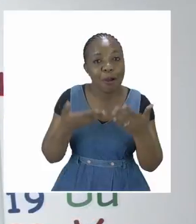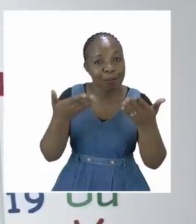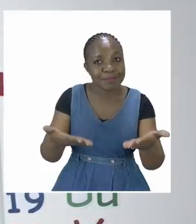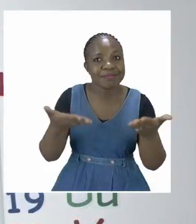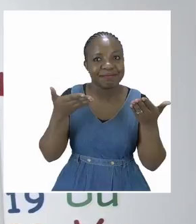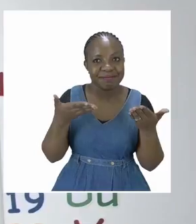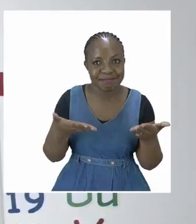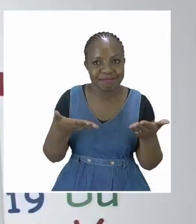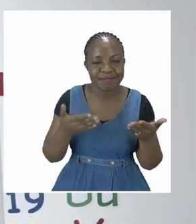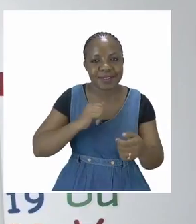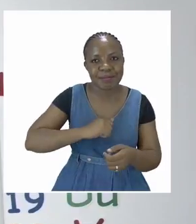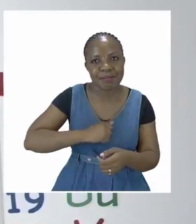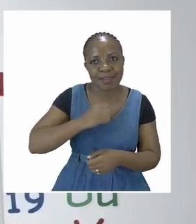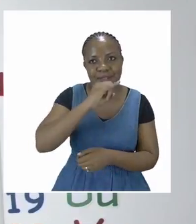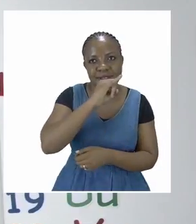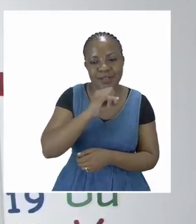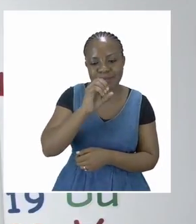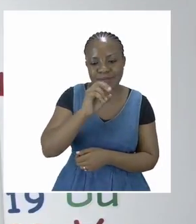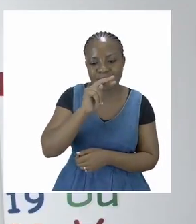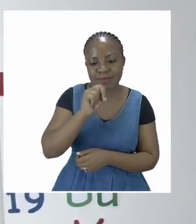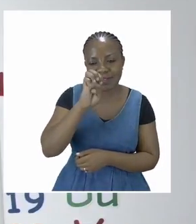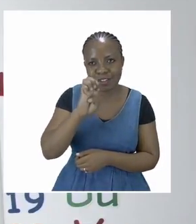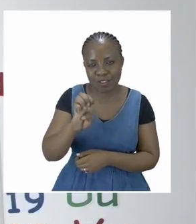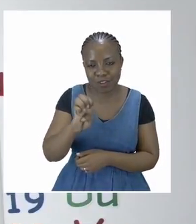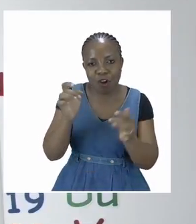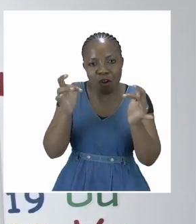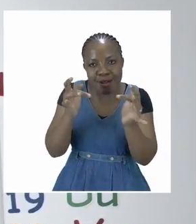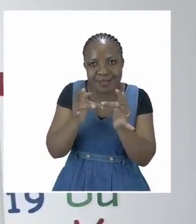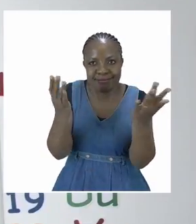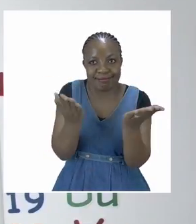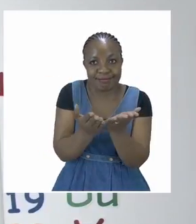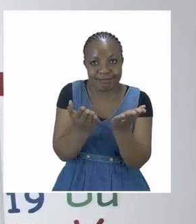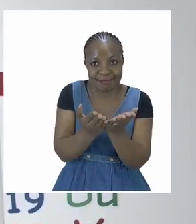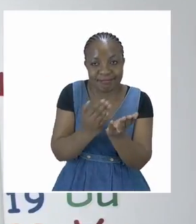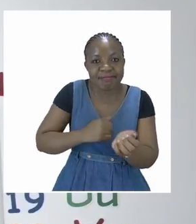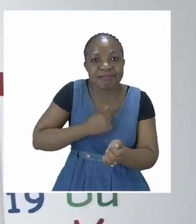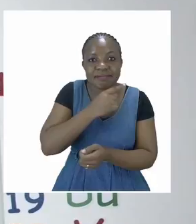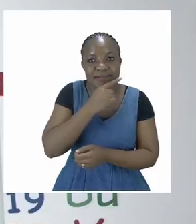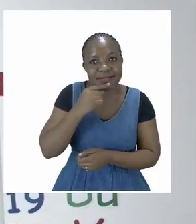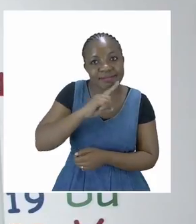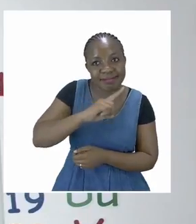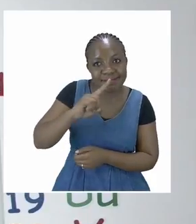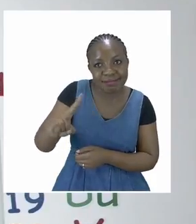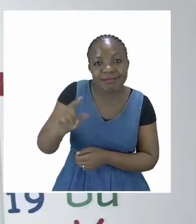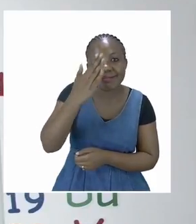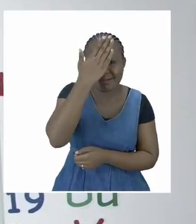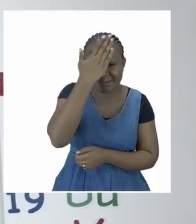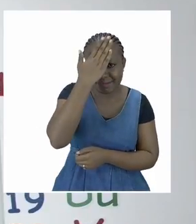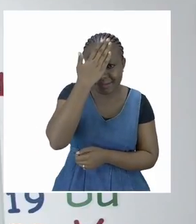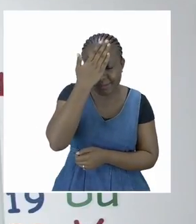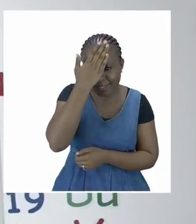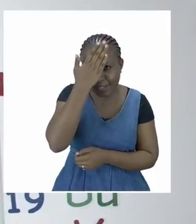Welcome to My Zone Online School. My name is Teacher Mutsa. Get your education